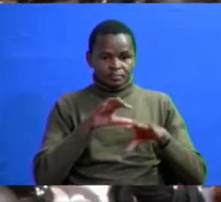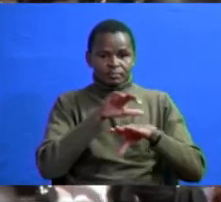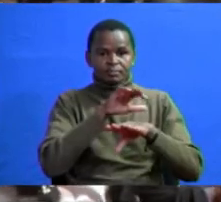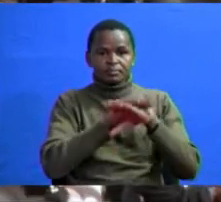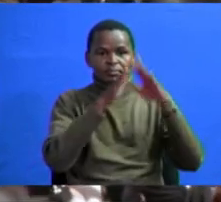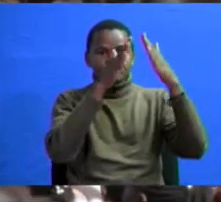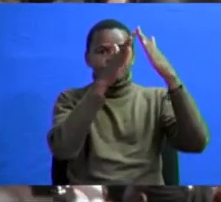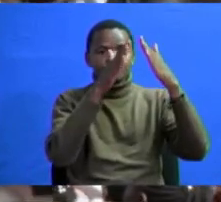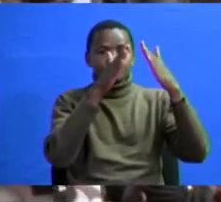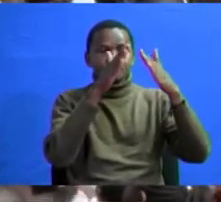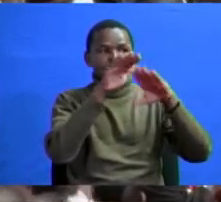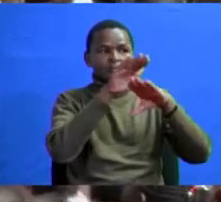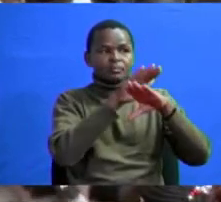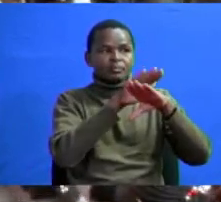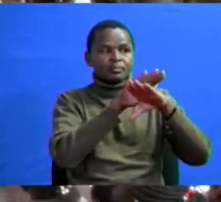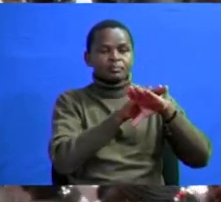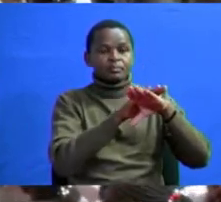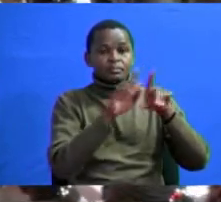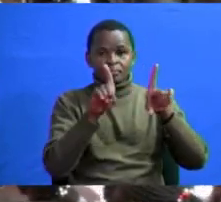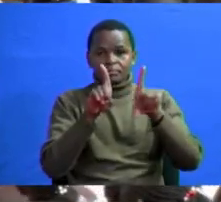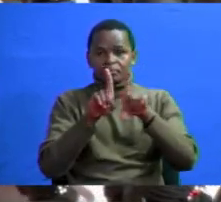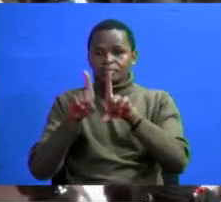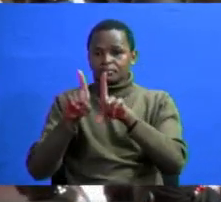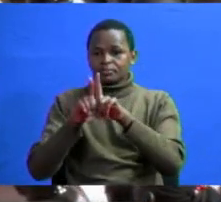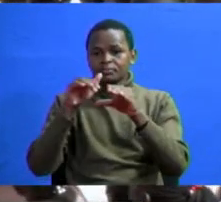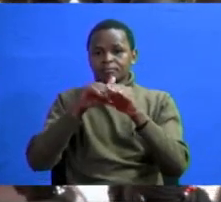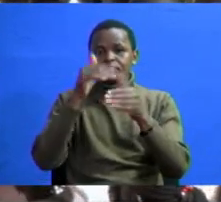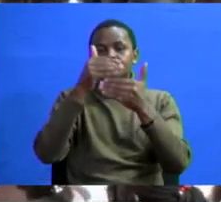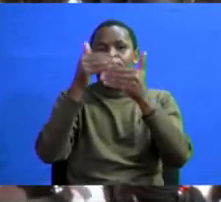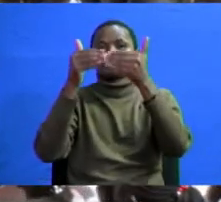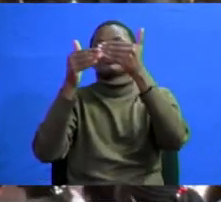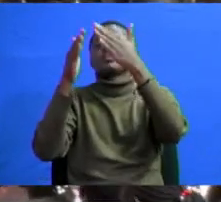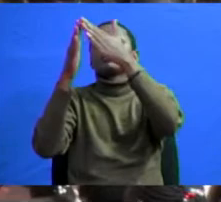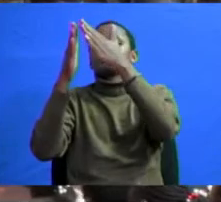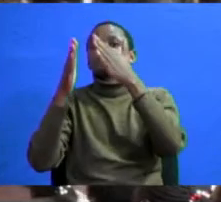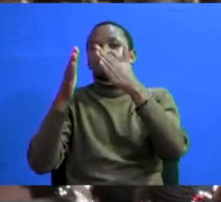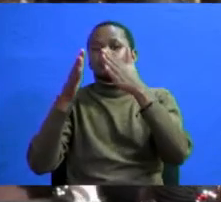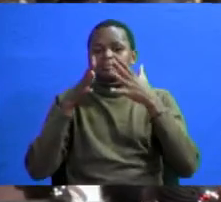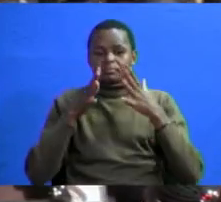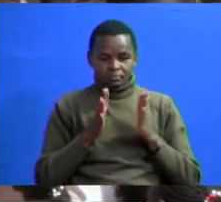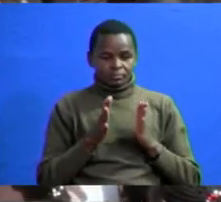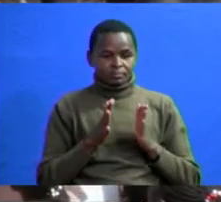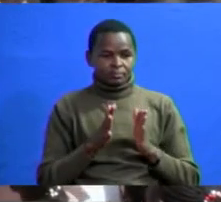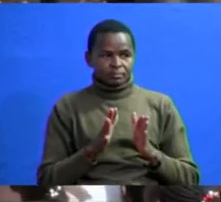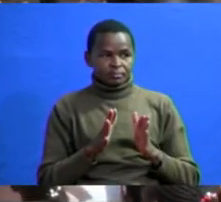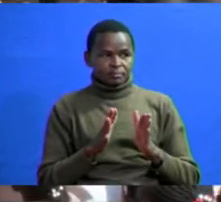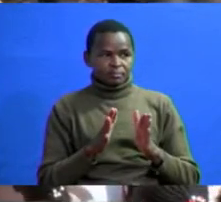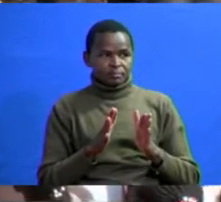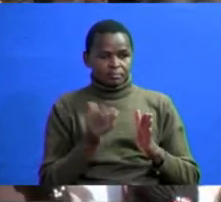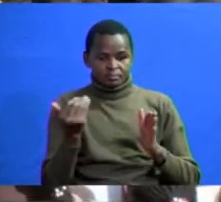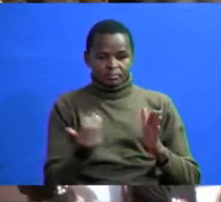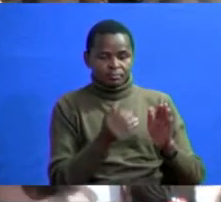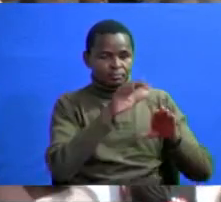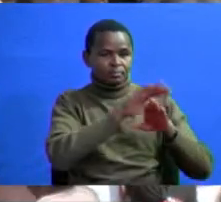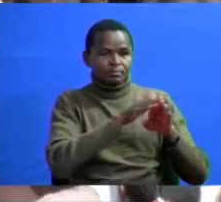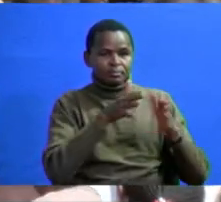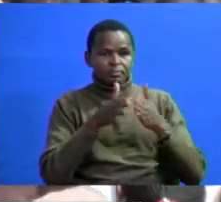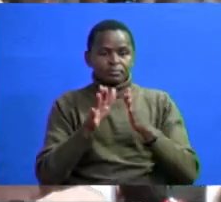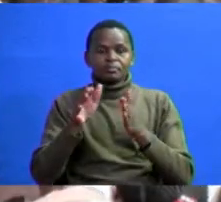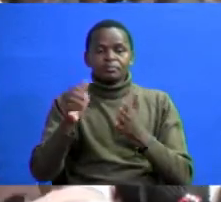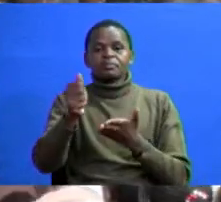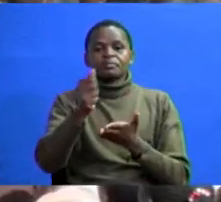nyumba kwa bei nafuu. Na vile vile katika kujenga hiyo nyumba, mwananchi wa kawaida mtoto wake apate nafasi ya